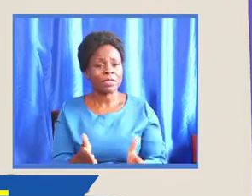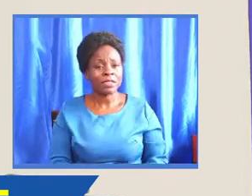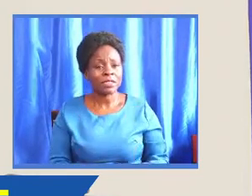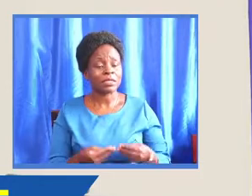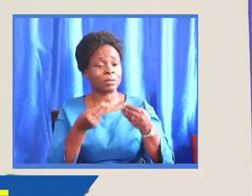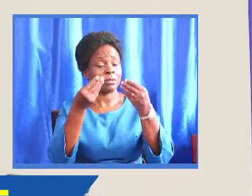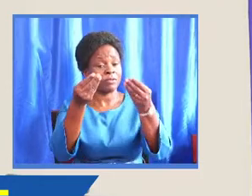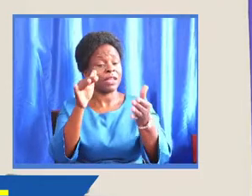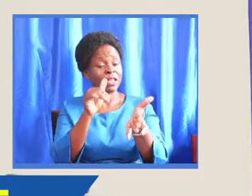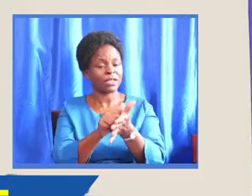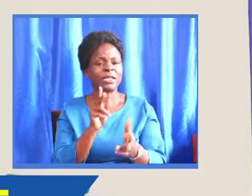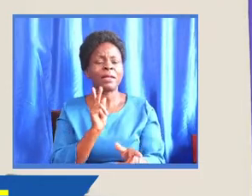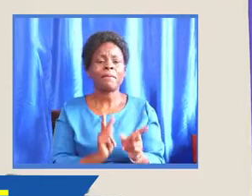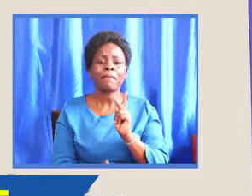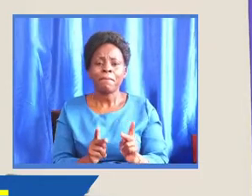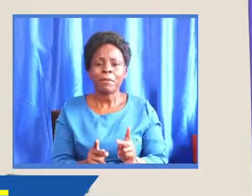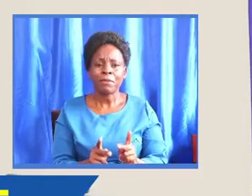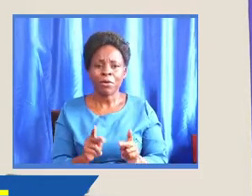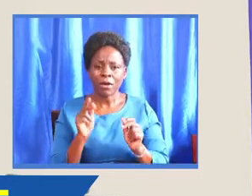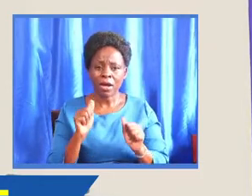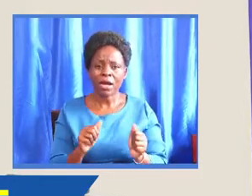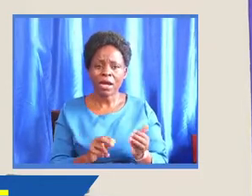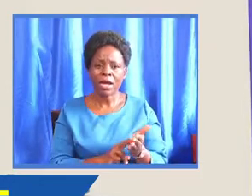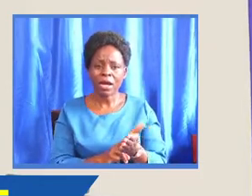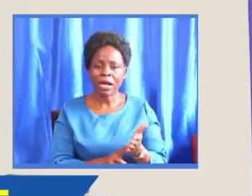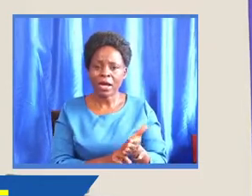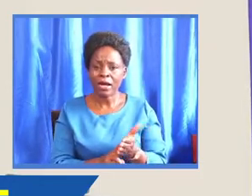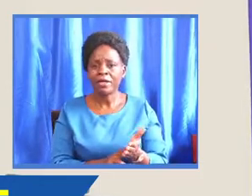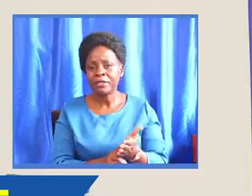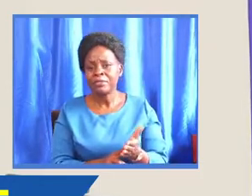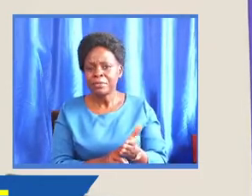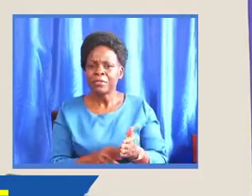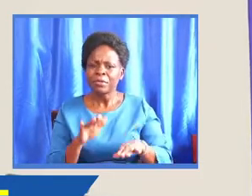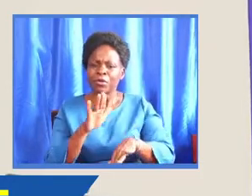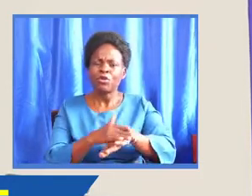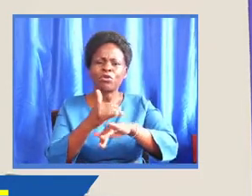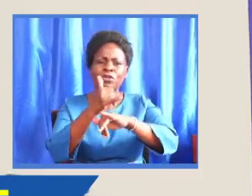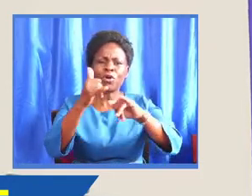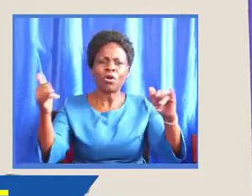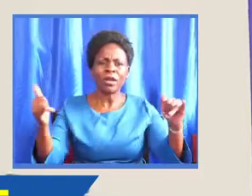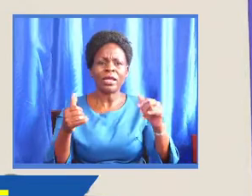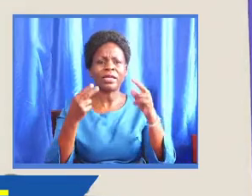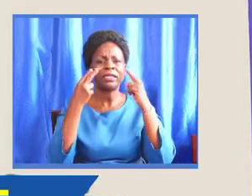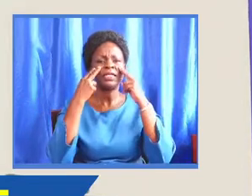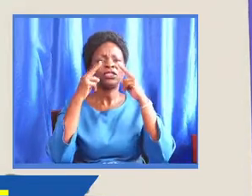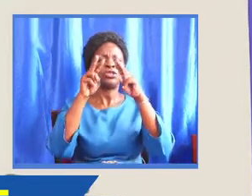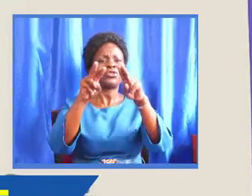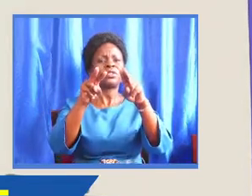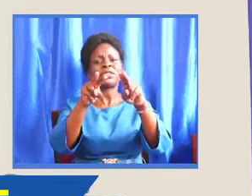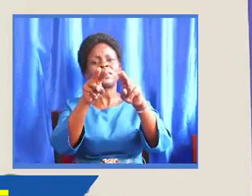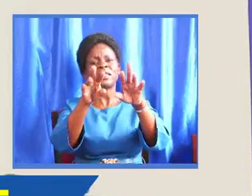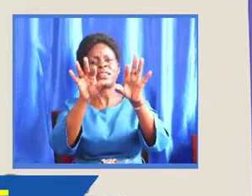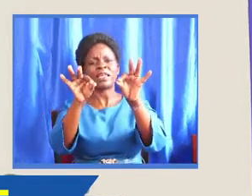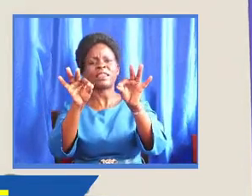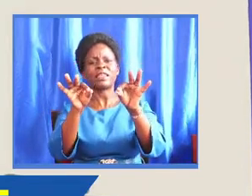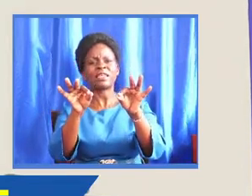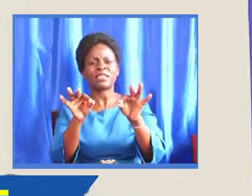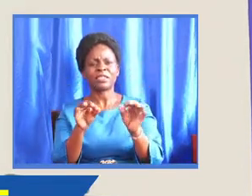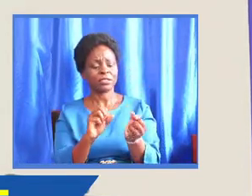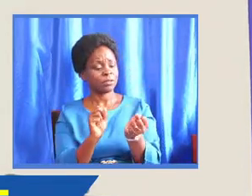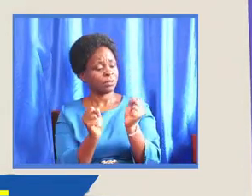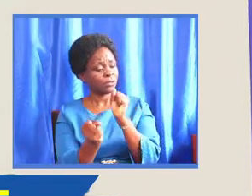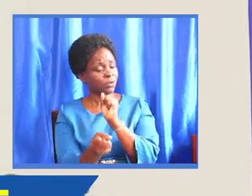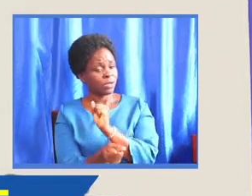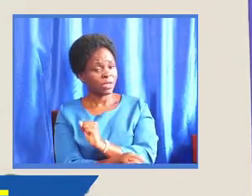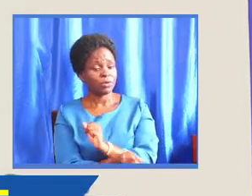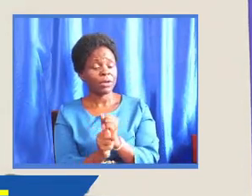tour so that people can use virtual reality to see what is there, to see their properties. So basically we are changing with the